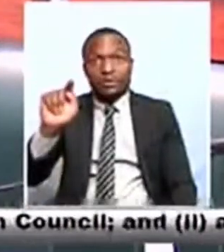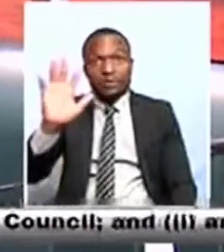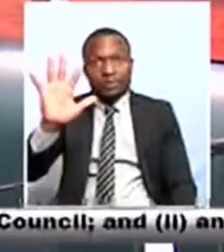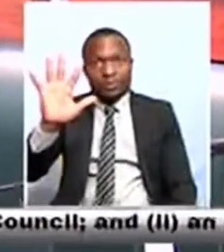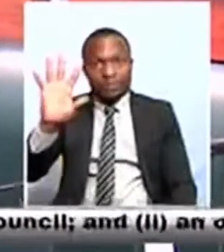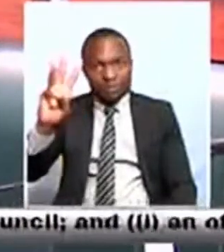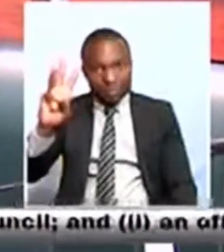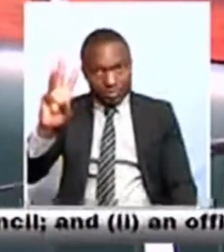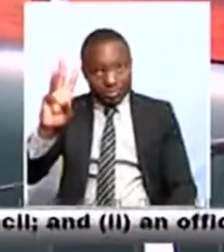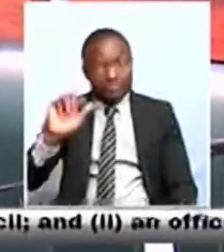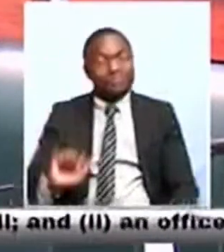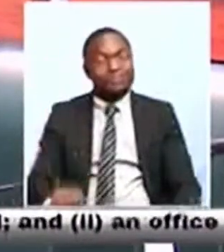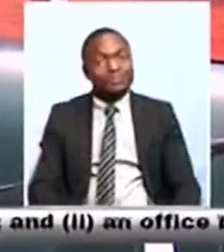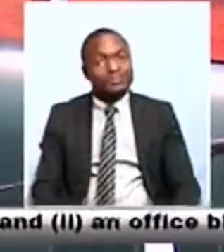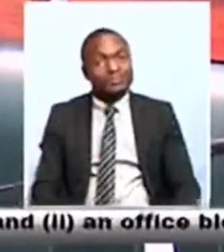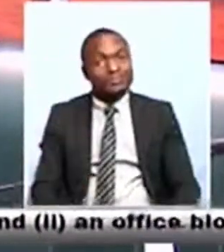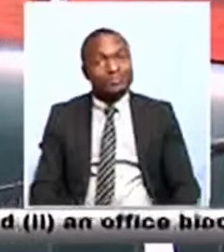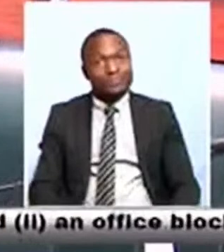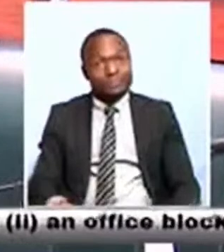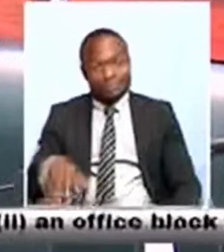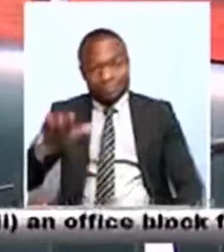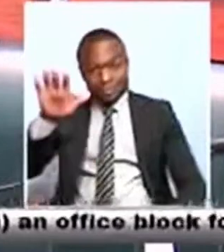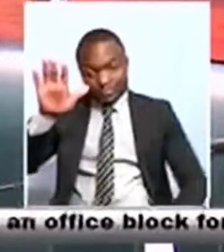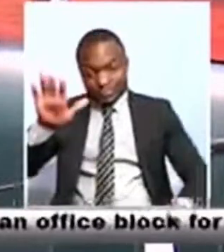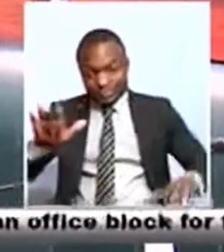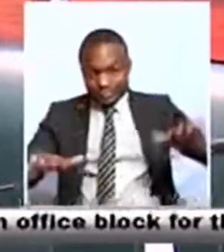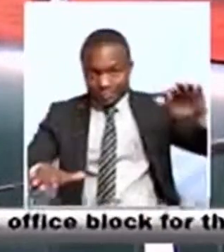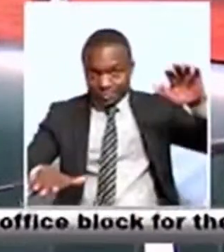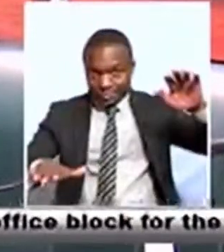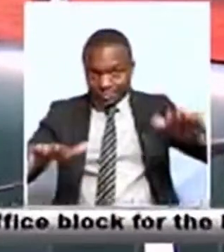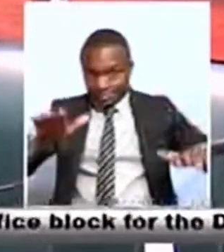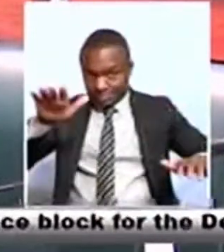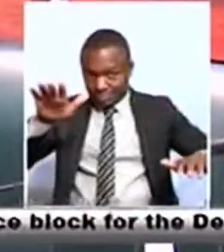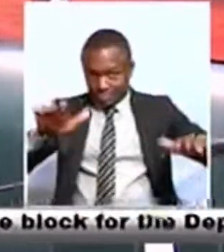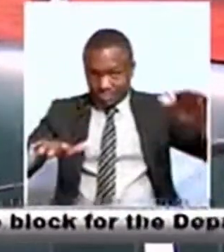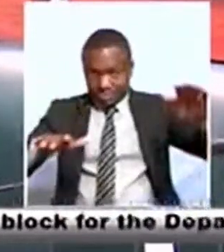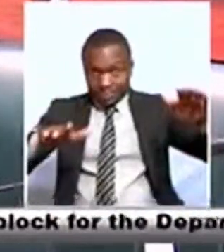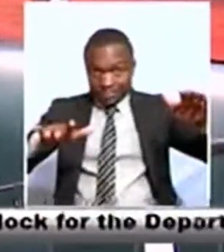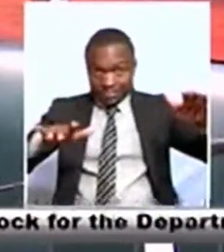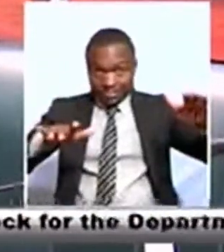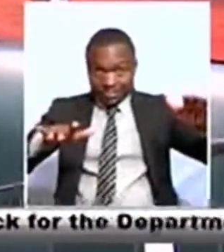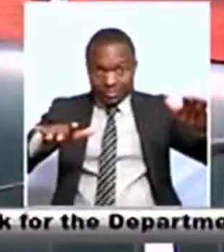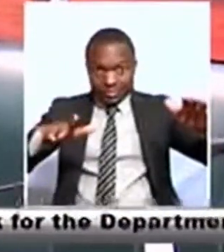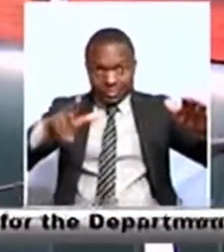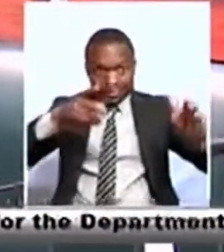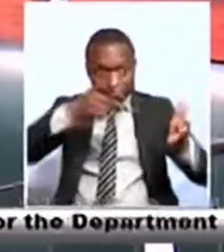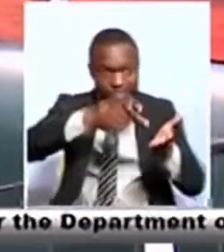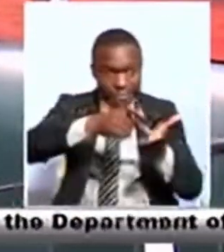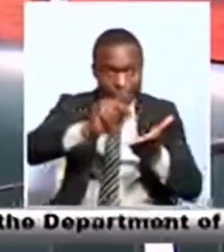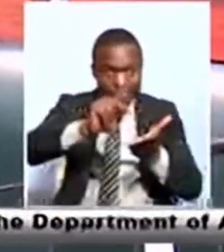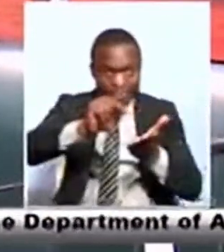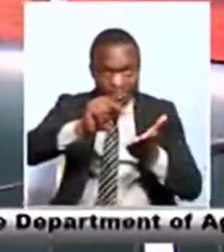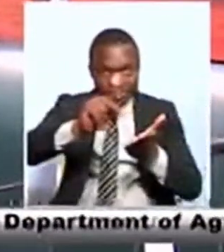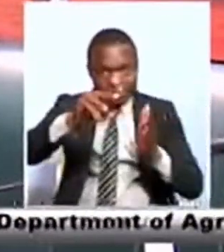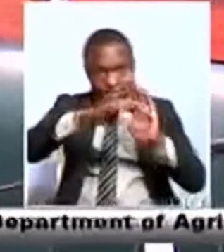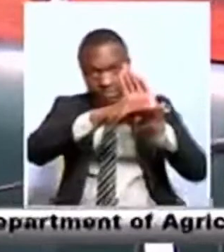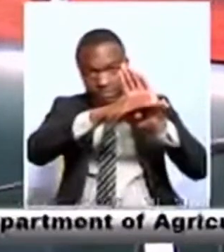2,171,366.56, and then the balance to be paid was almost